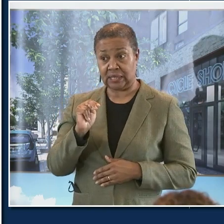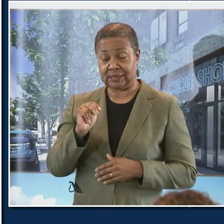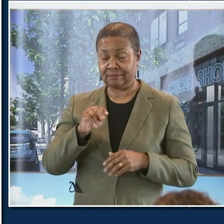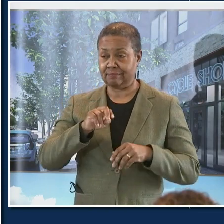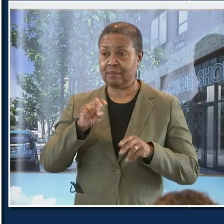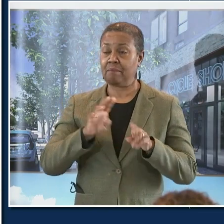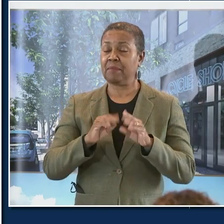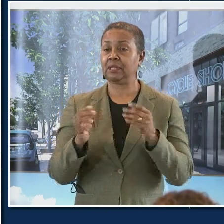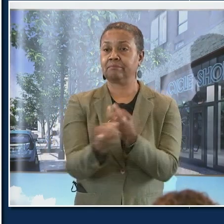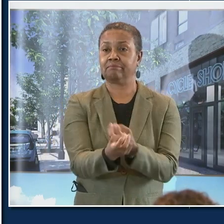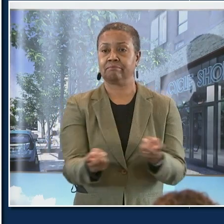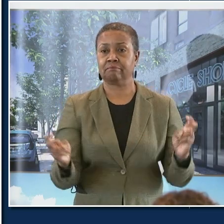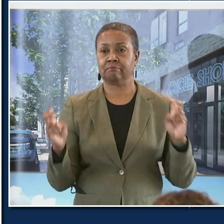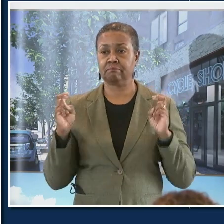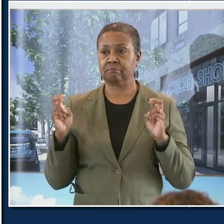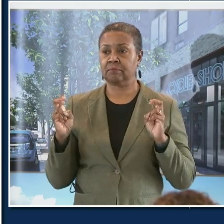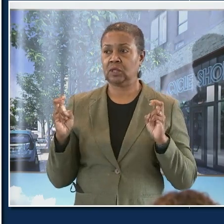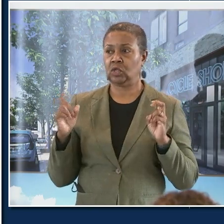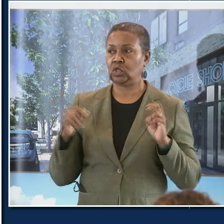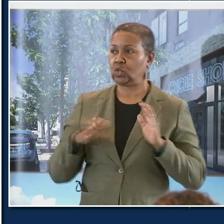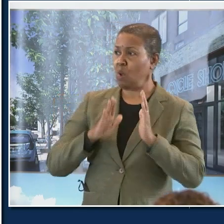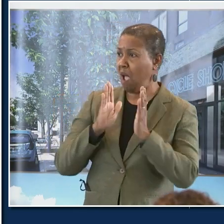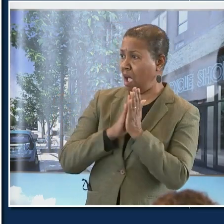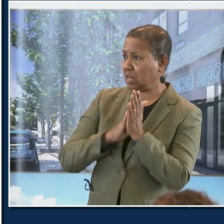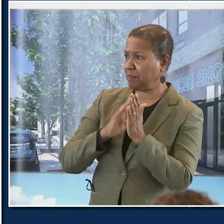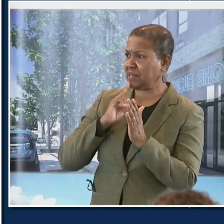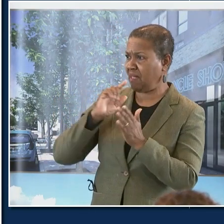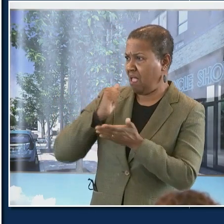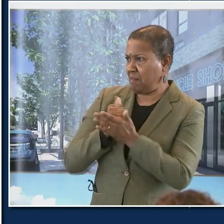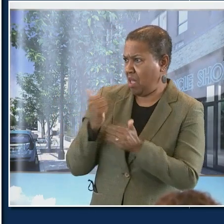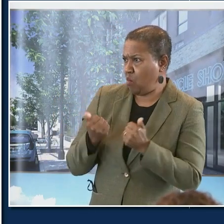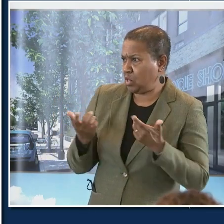meetings, sometime I don't know whether to clap or say amen.